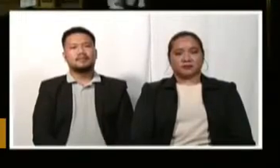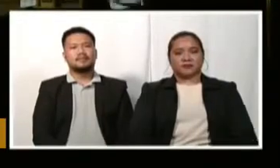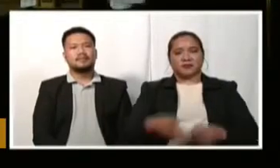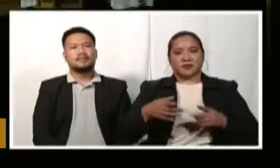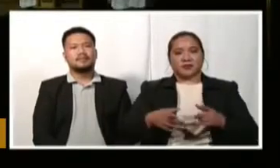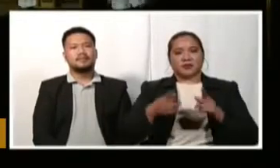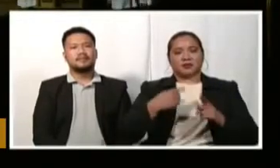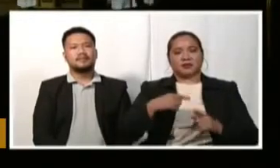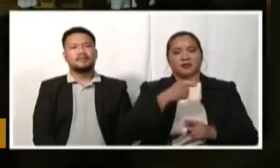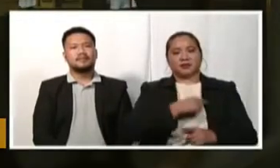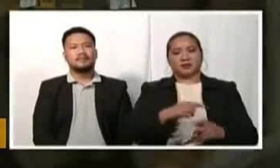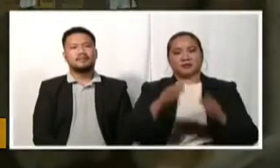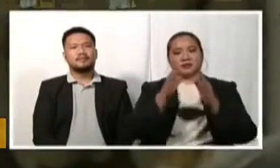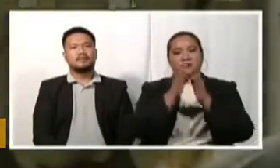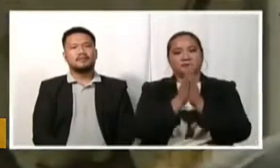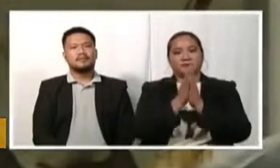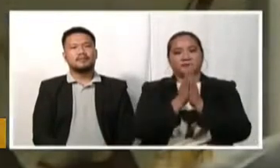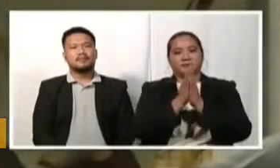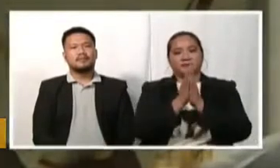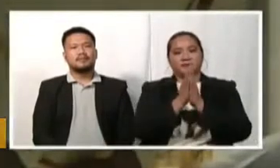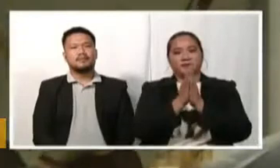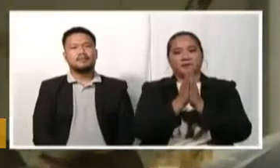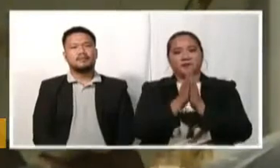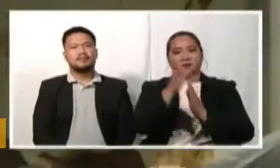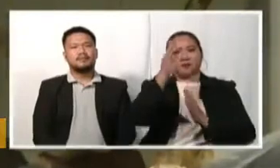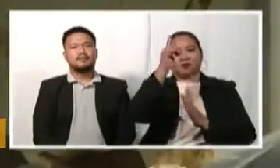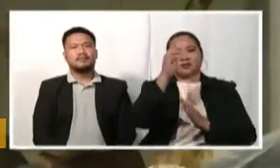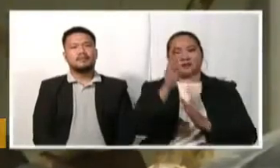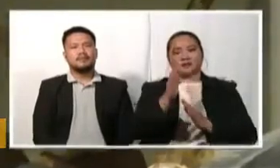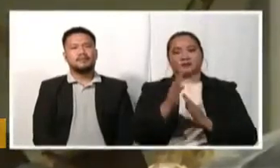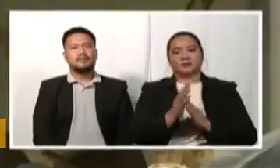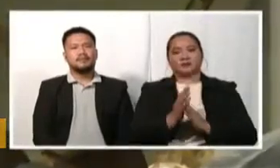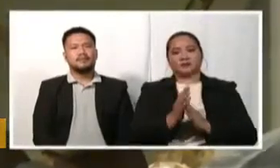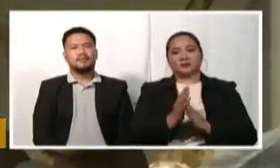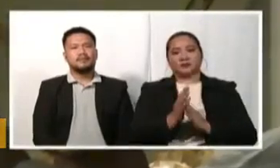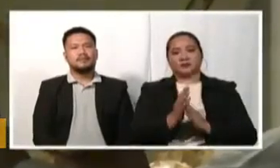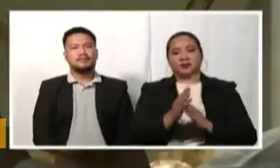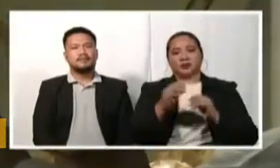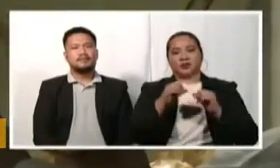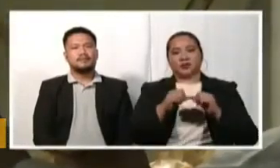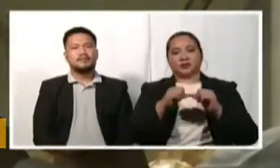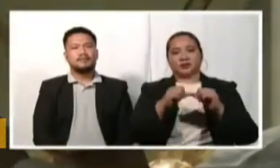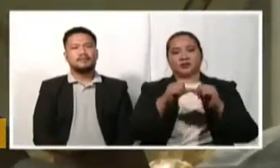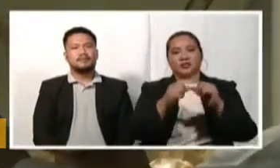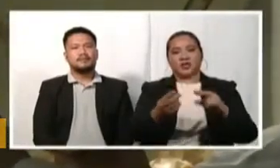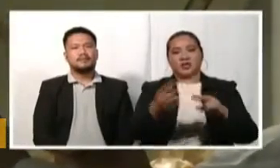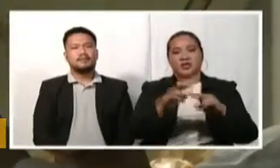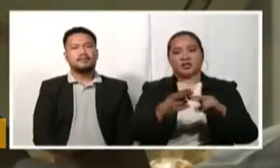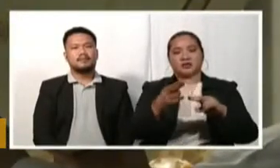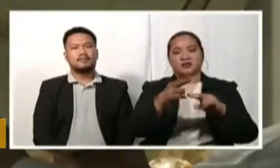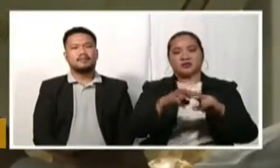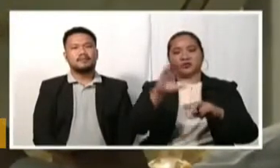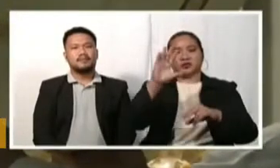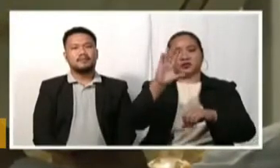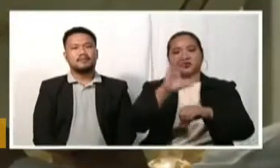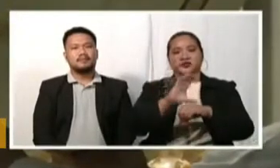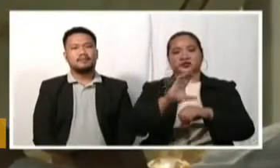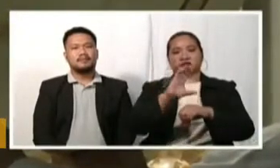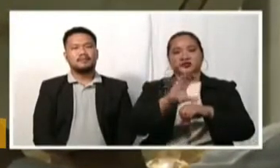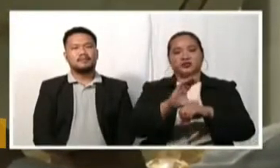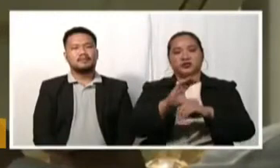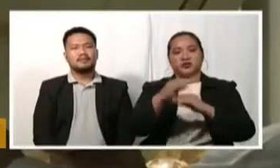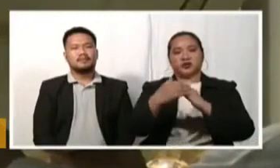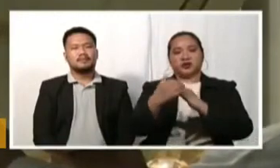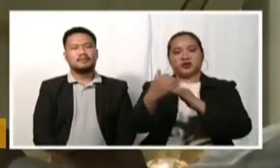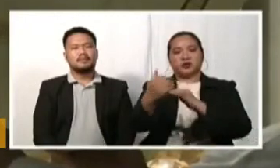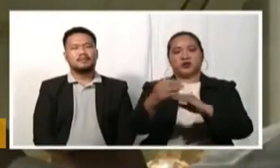Let us pray. O God, who constantly increase your church by your call to